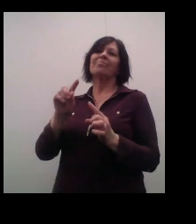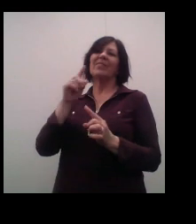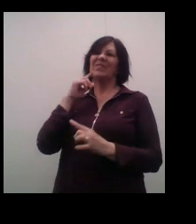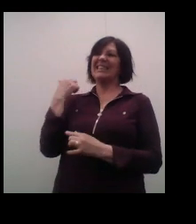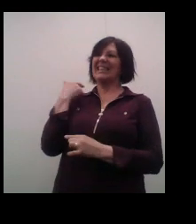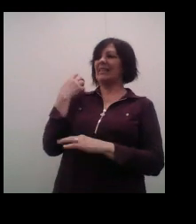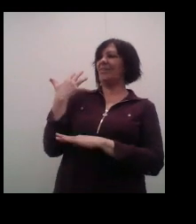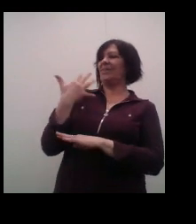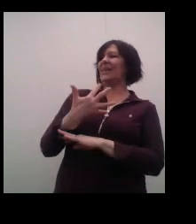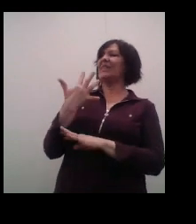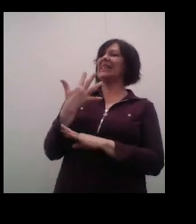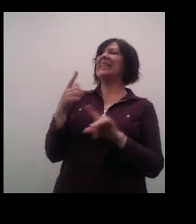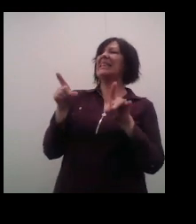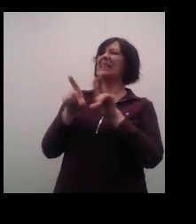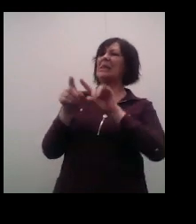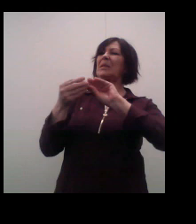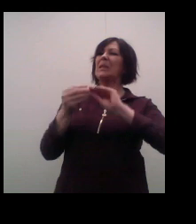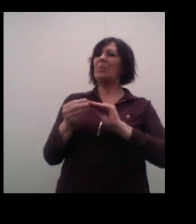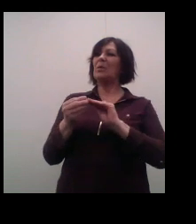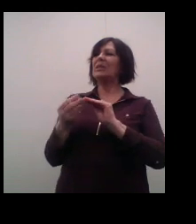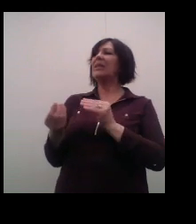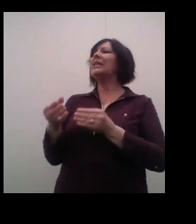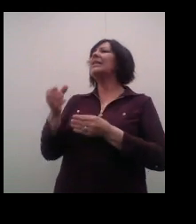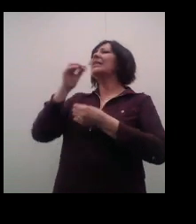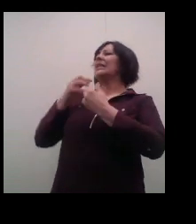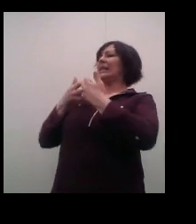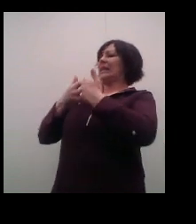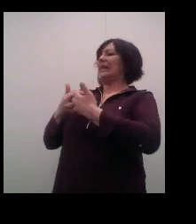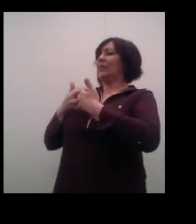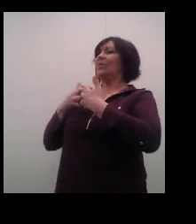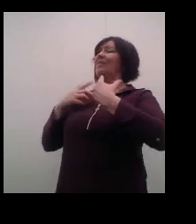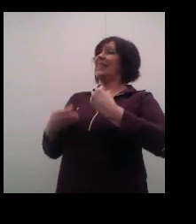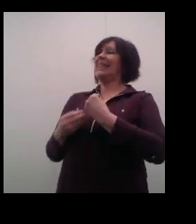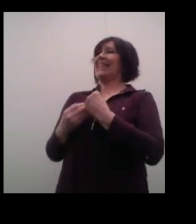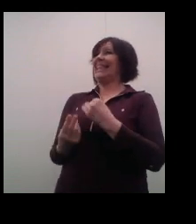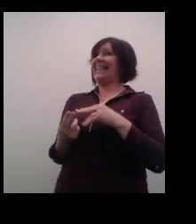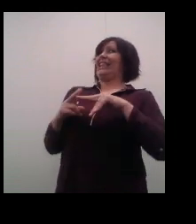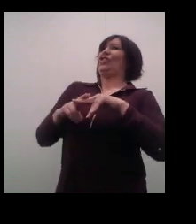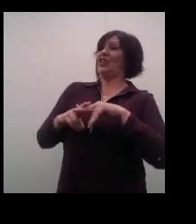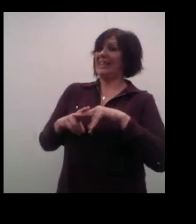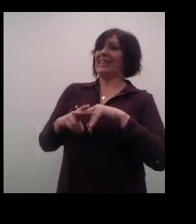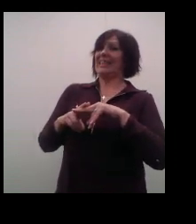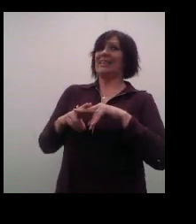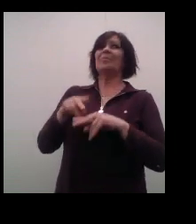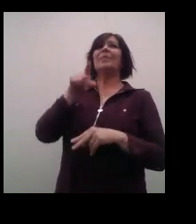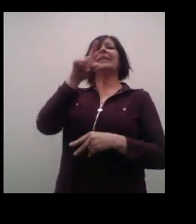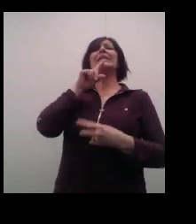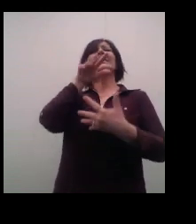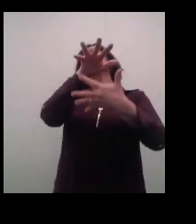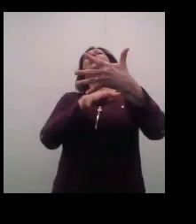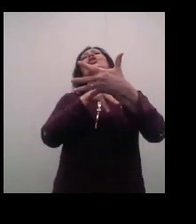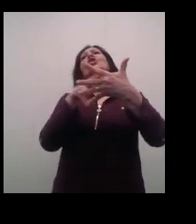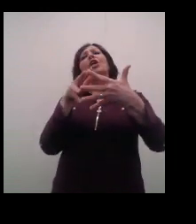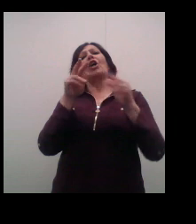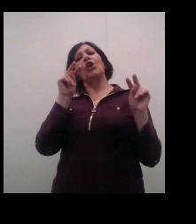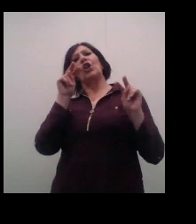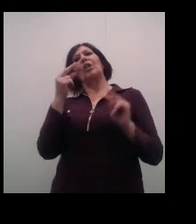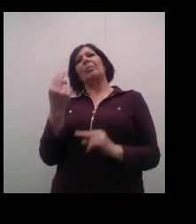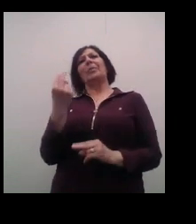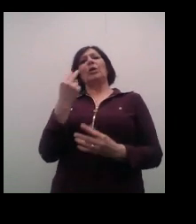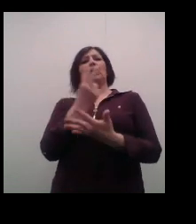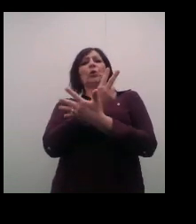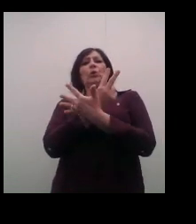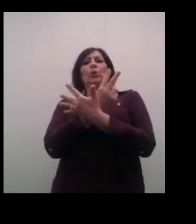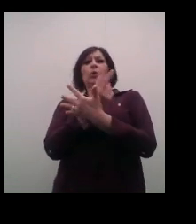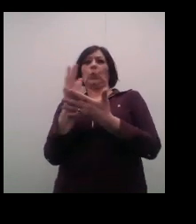days or so, and intubations have decreased over the last 2 weeks. Here is the chart looking back at a 2-week